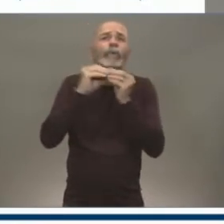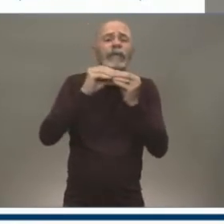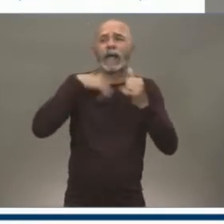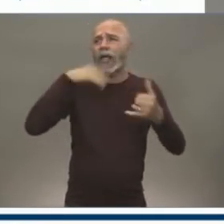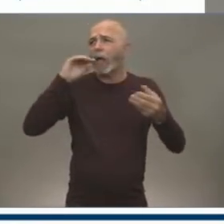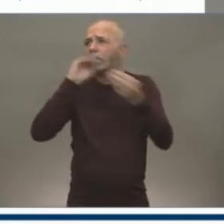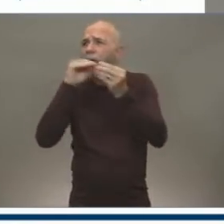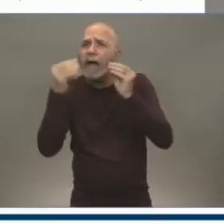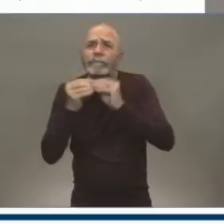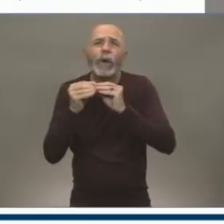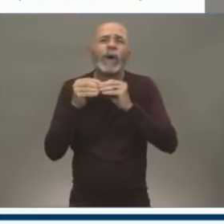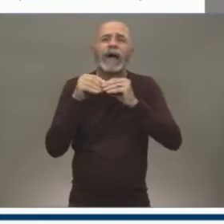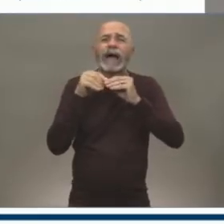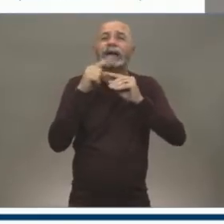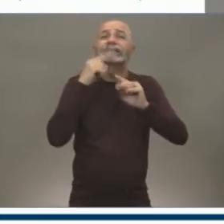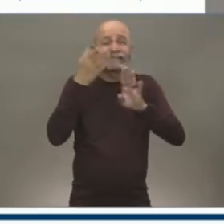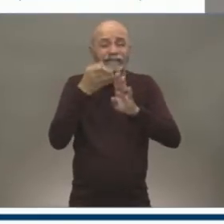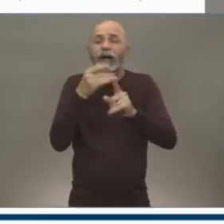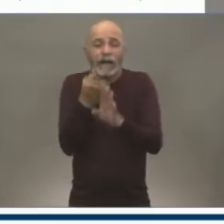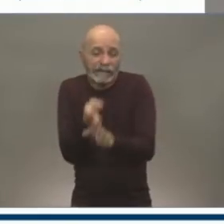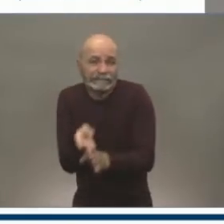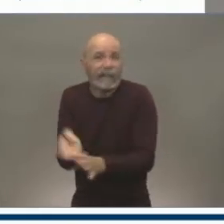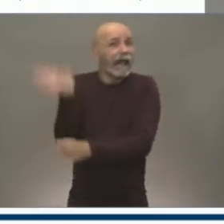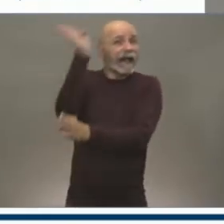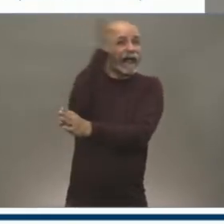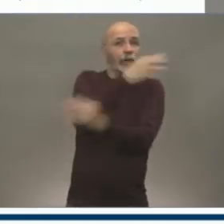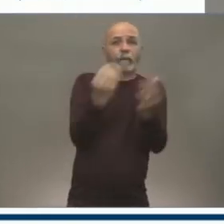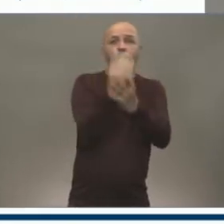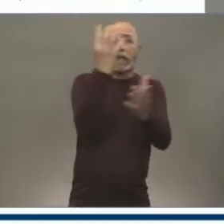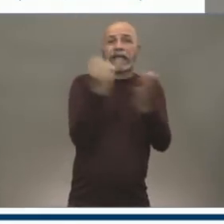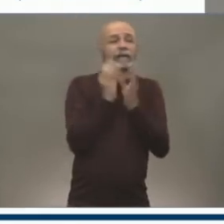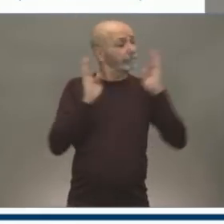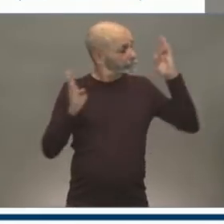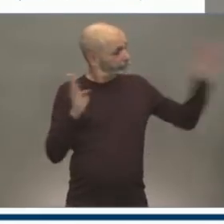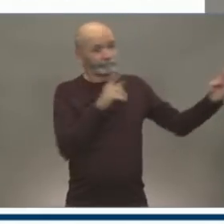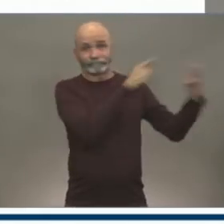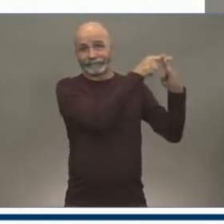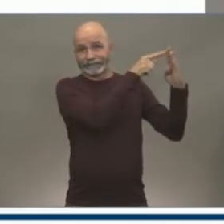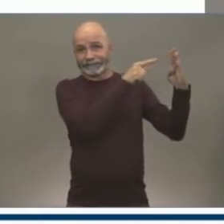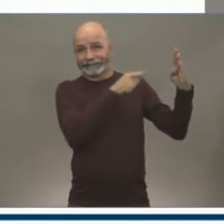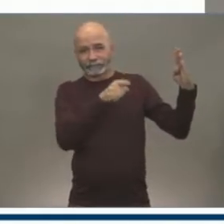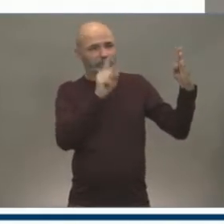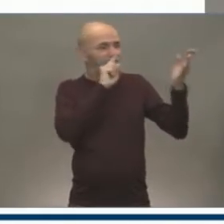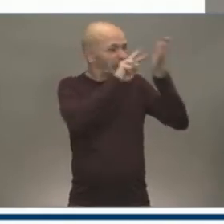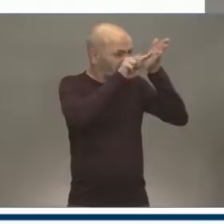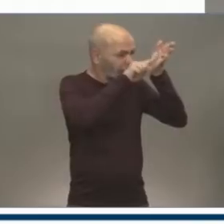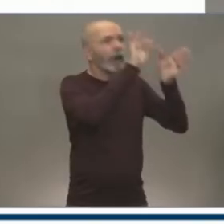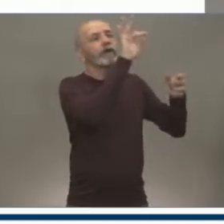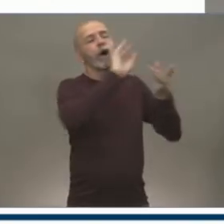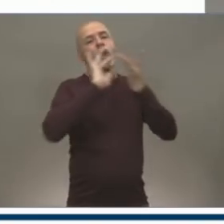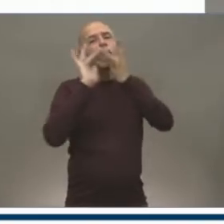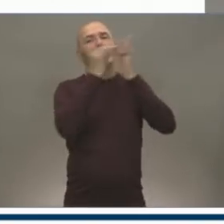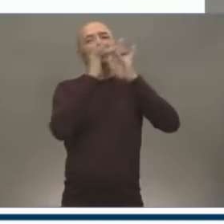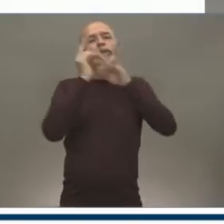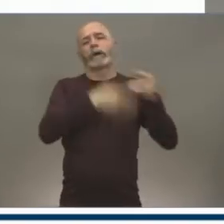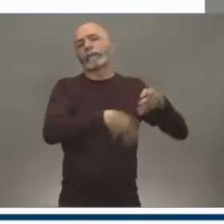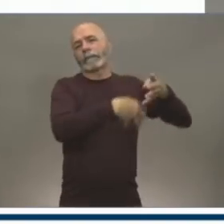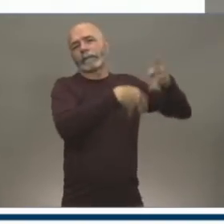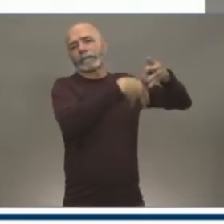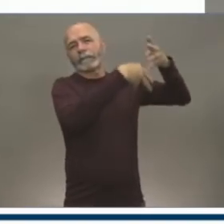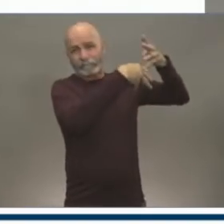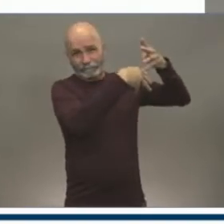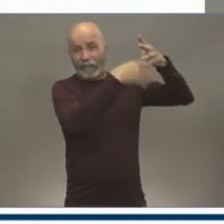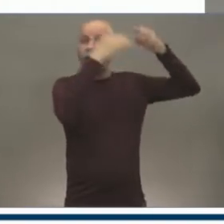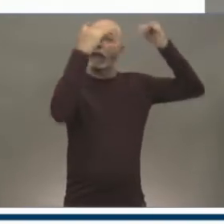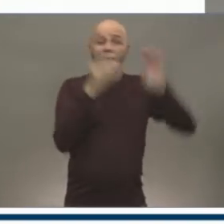pandemic, those will be on the website. But moving forward, I'll only be sharing numbers from the second wave. All the numbers from the first wave